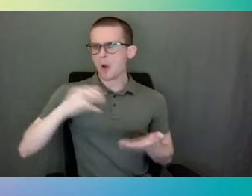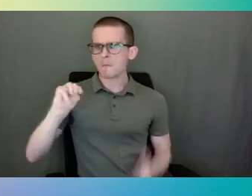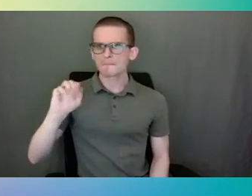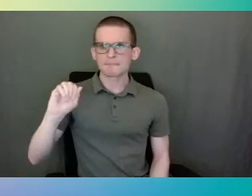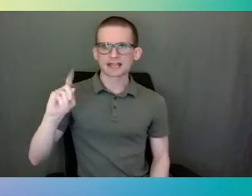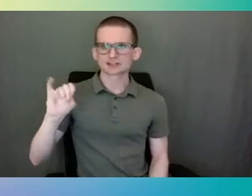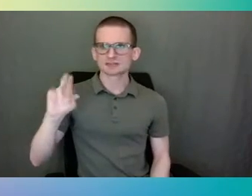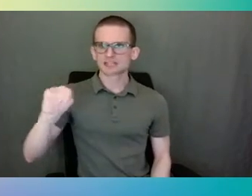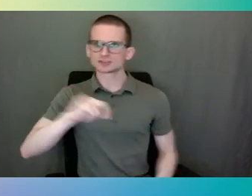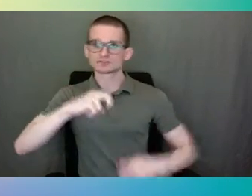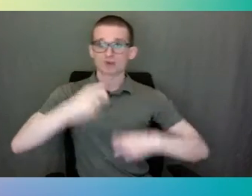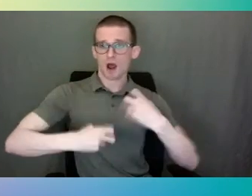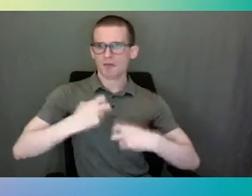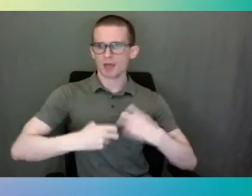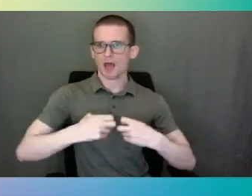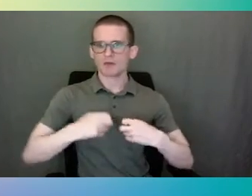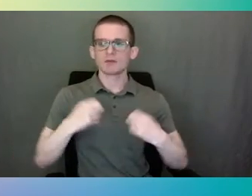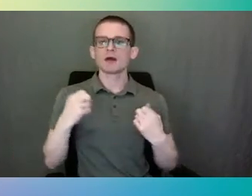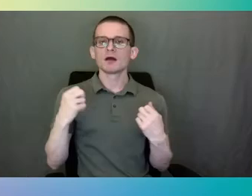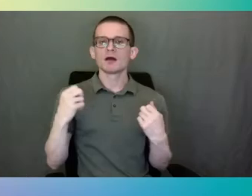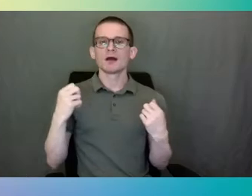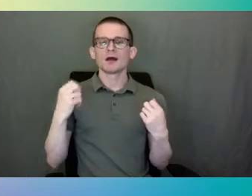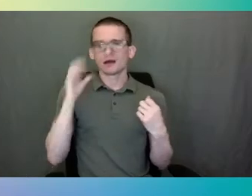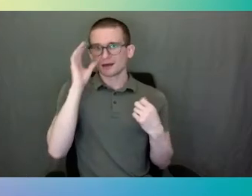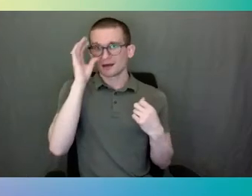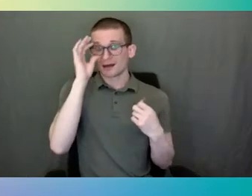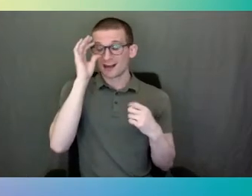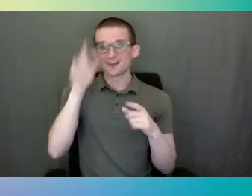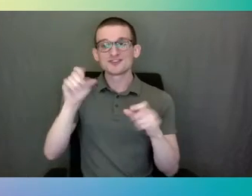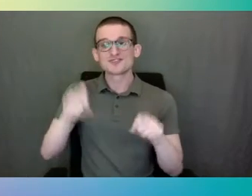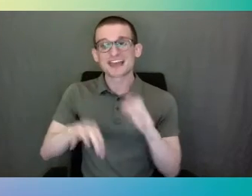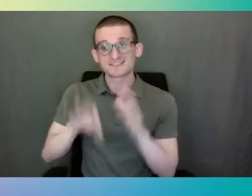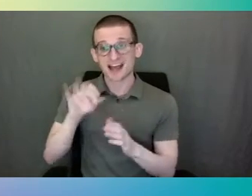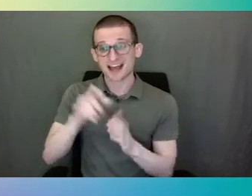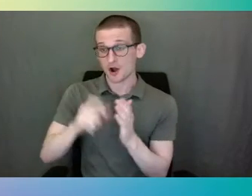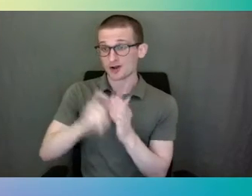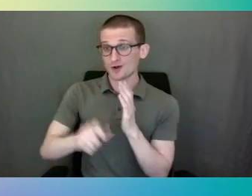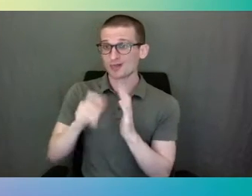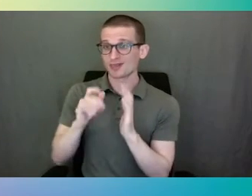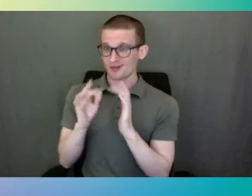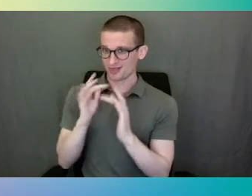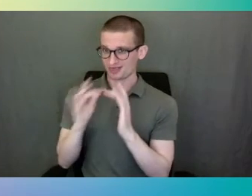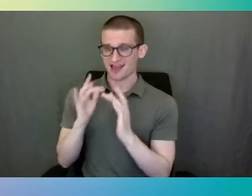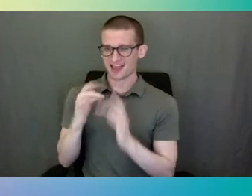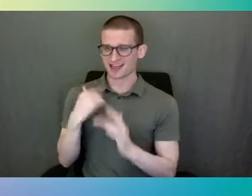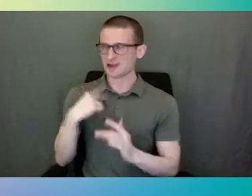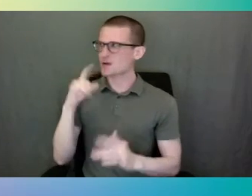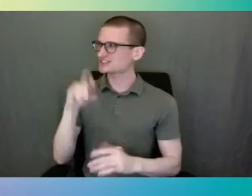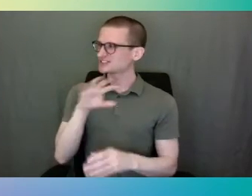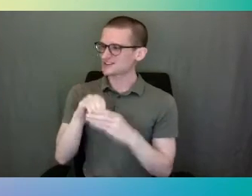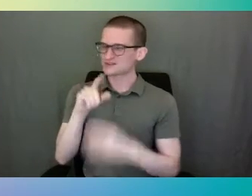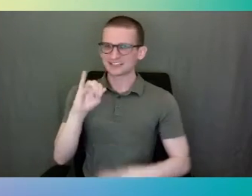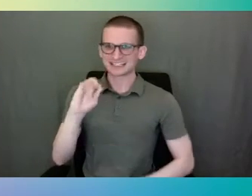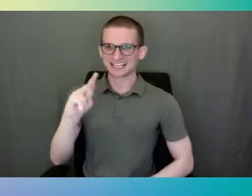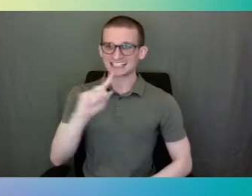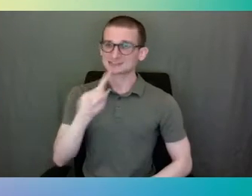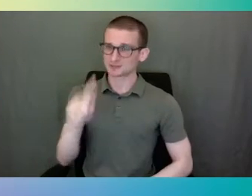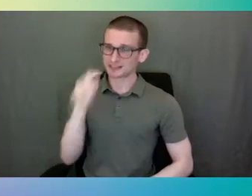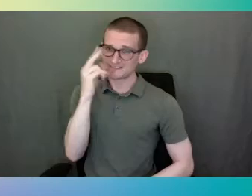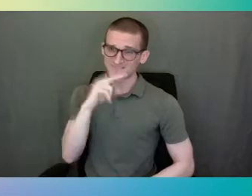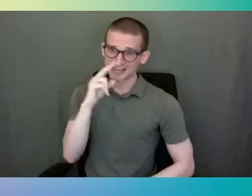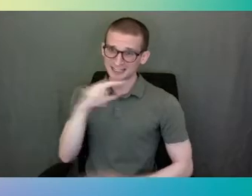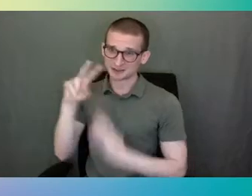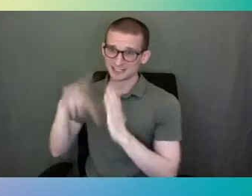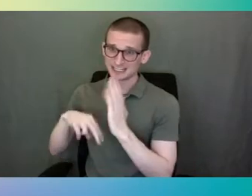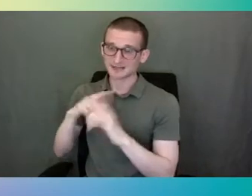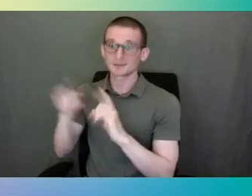article online. I should have linked it because it's actually very amusing to read. And this article says, if